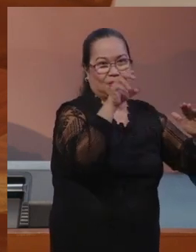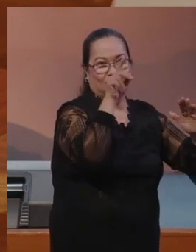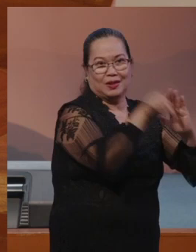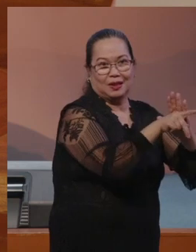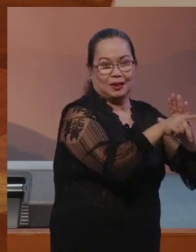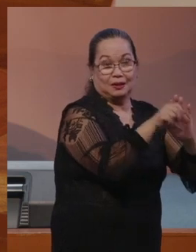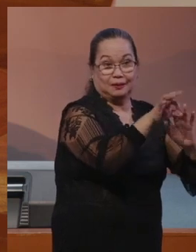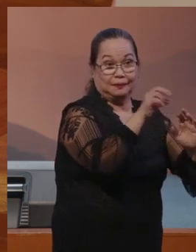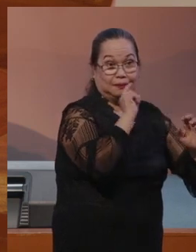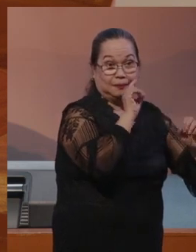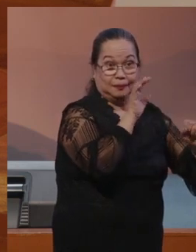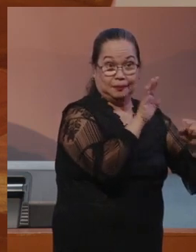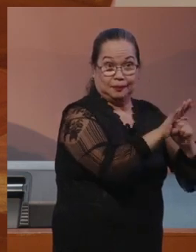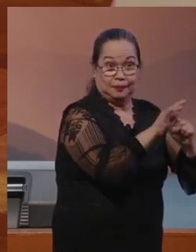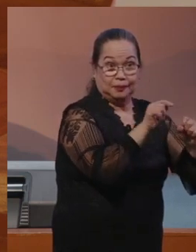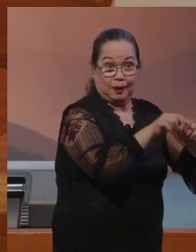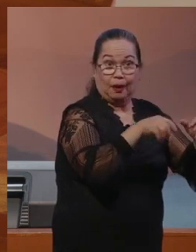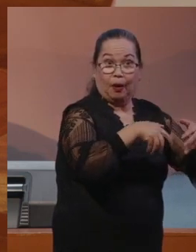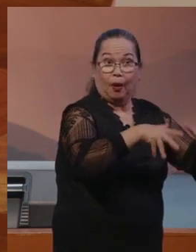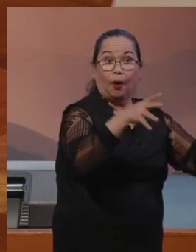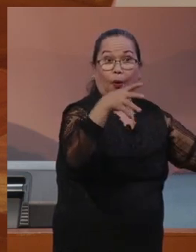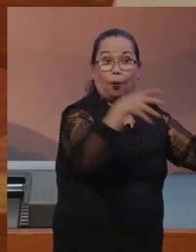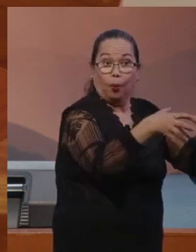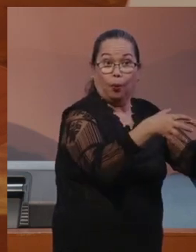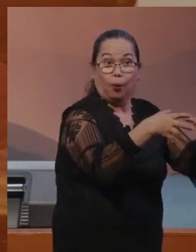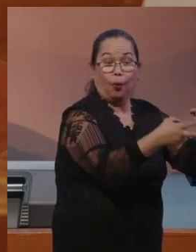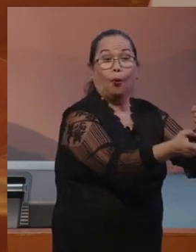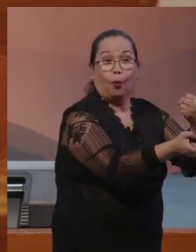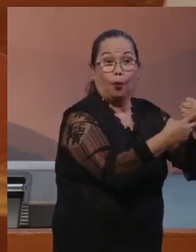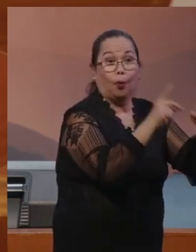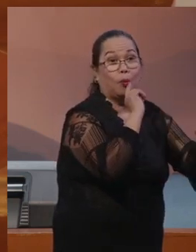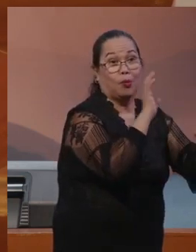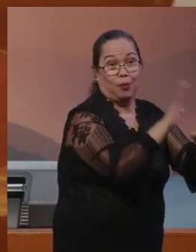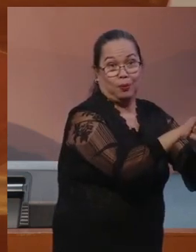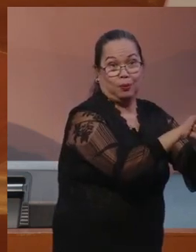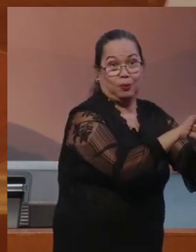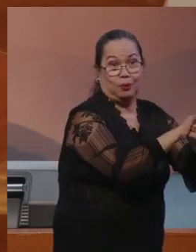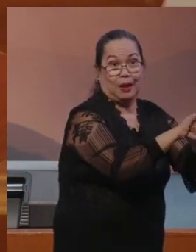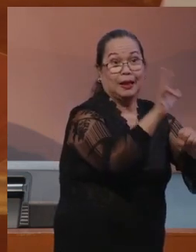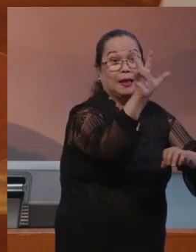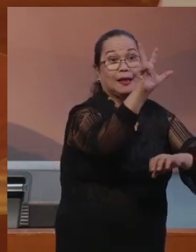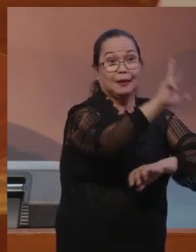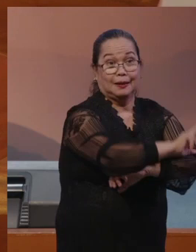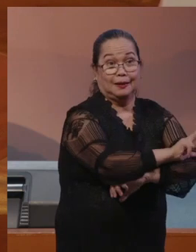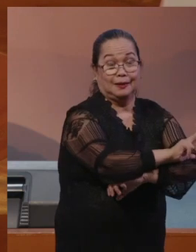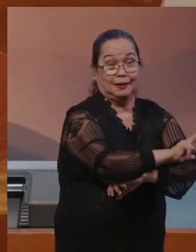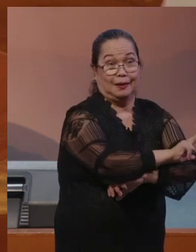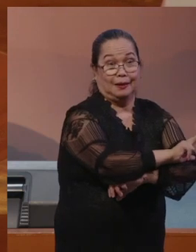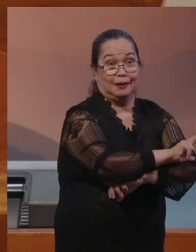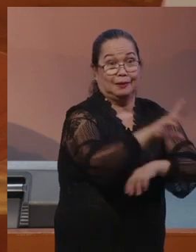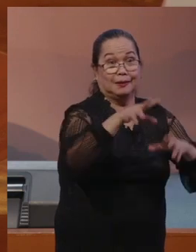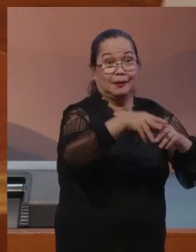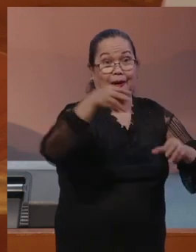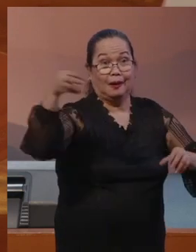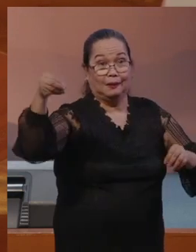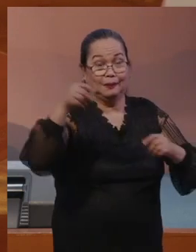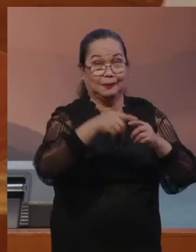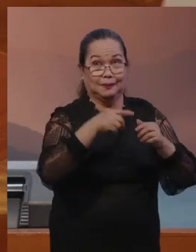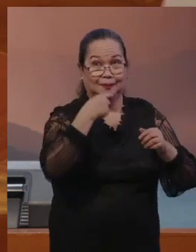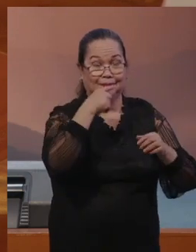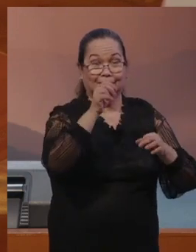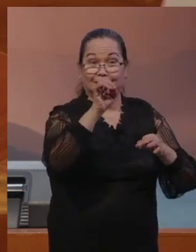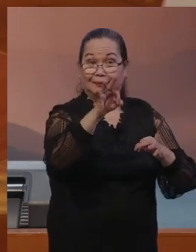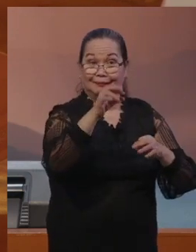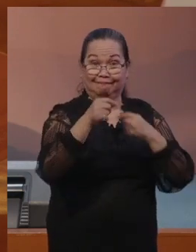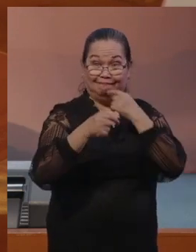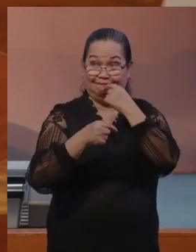tell this business of ours, kasi aalis sila eh. 3 days sila sa jungle eh. But if